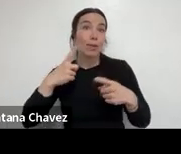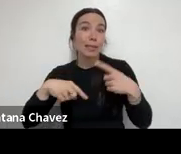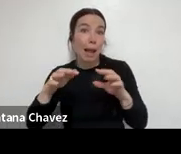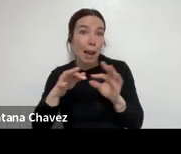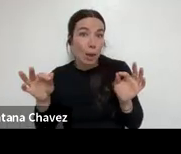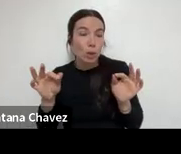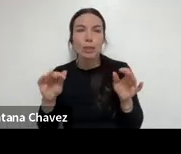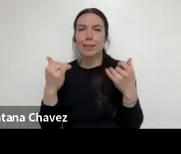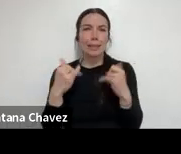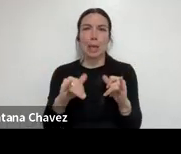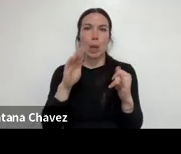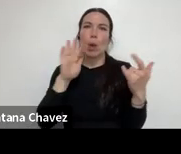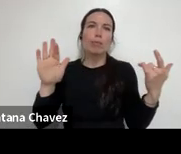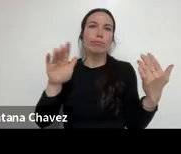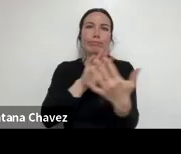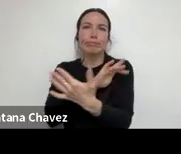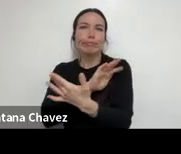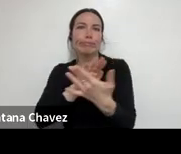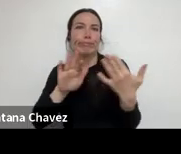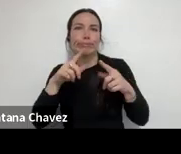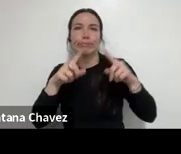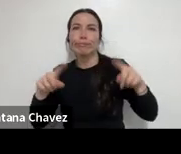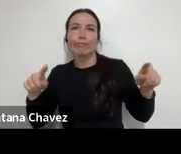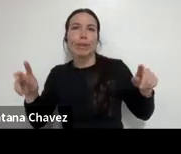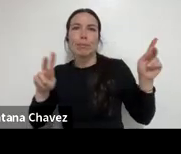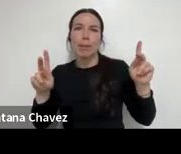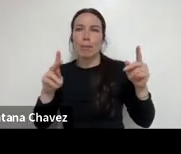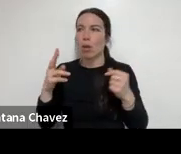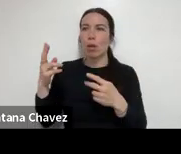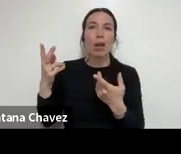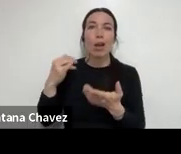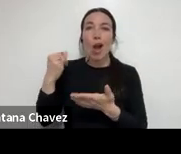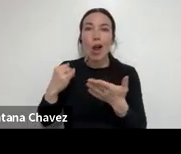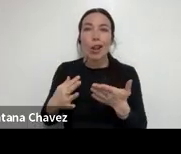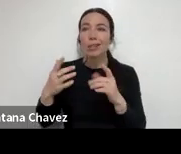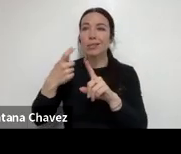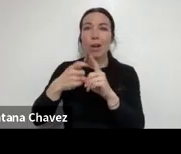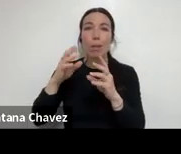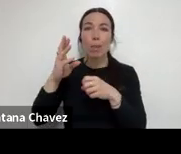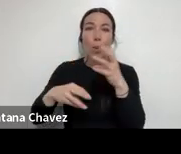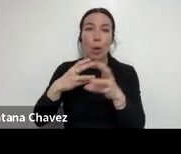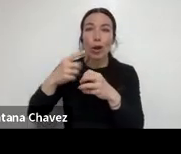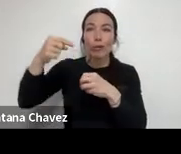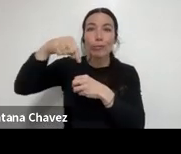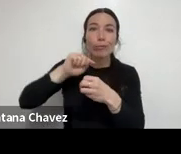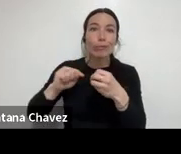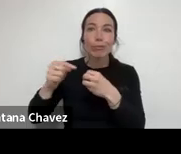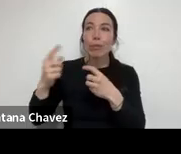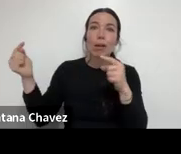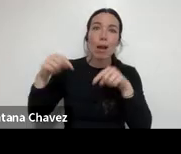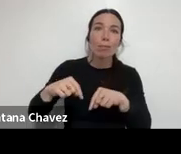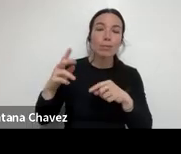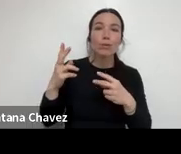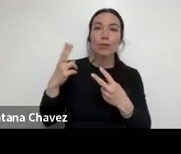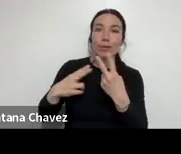encounter visiting artists from the rest of the world because they come from all over the place.